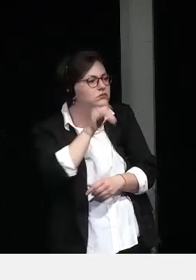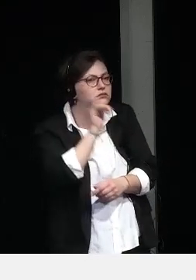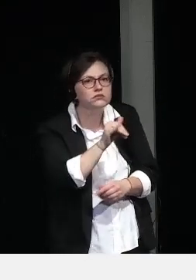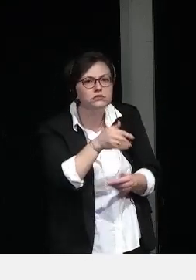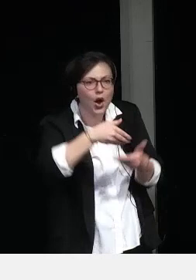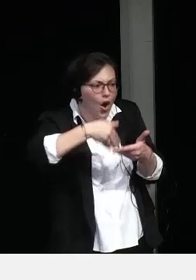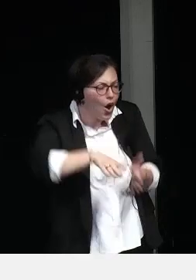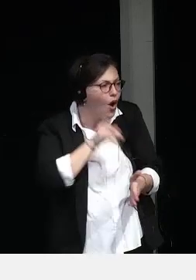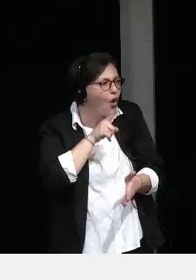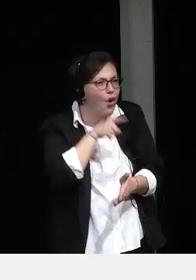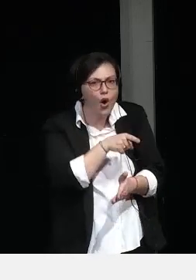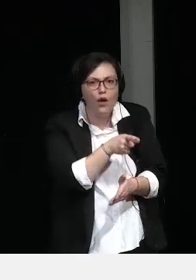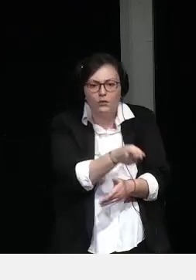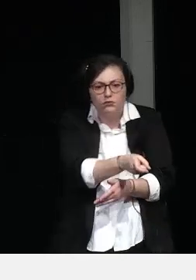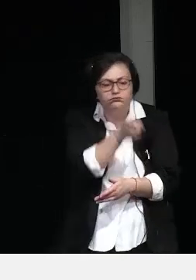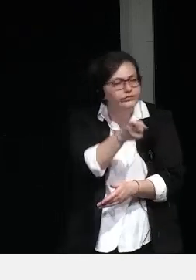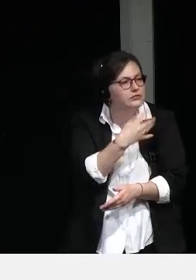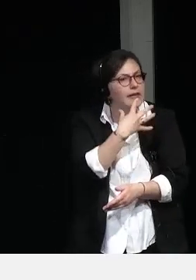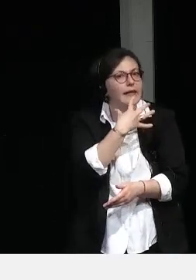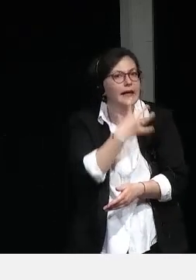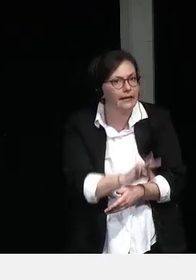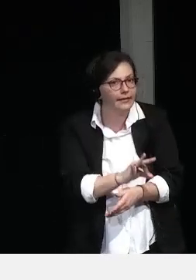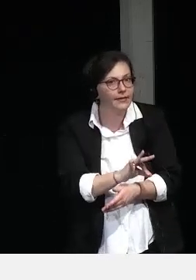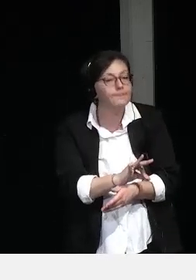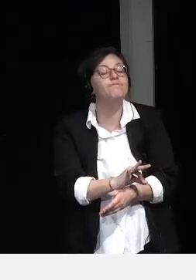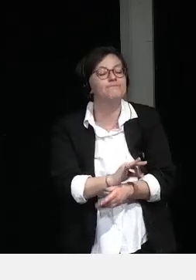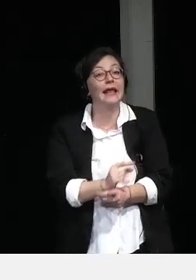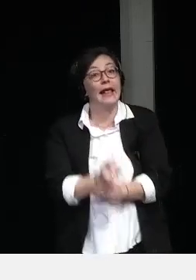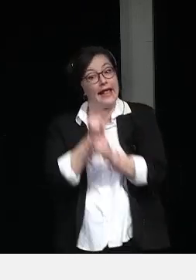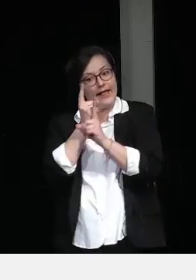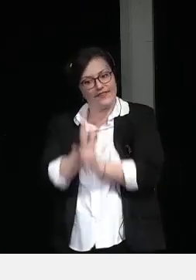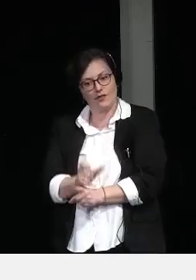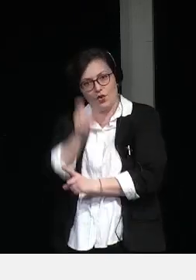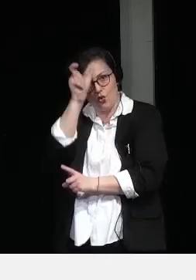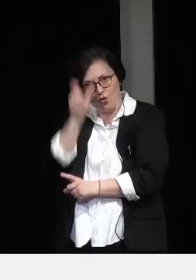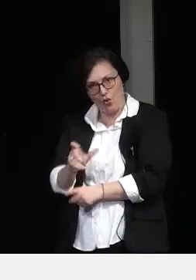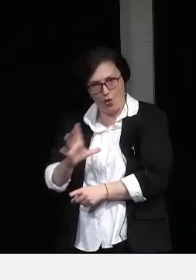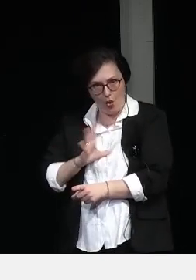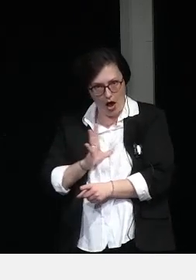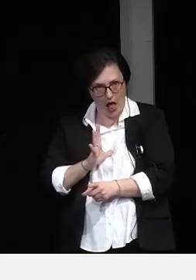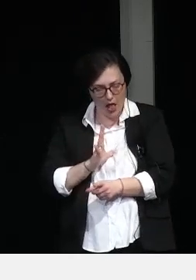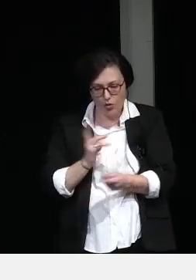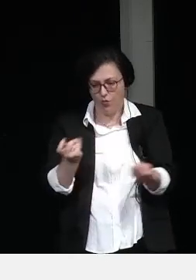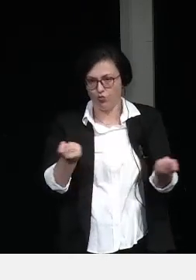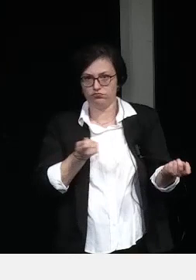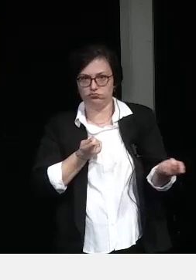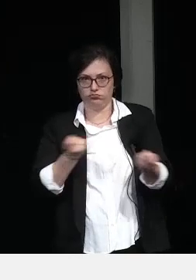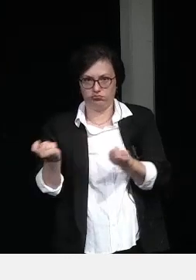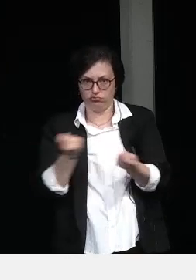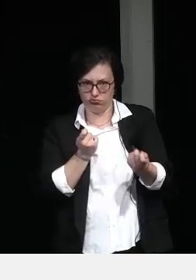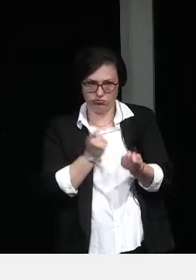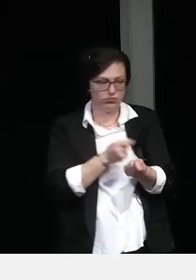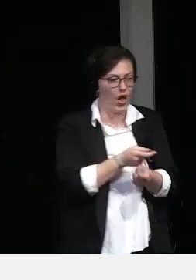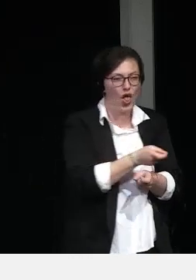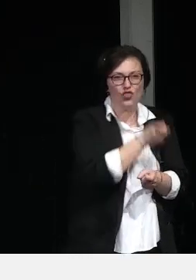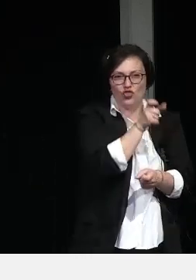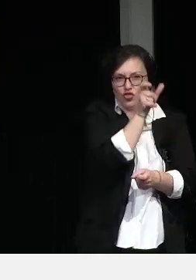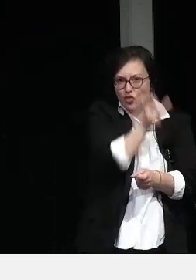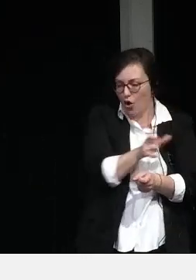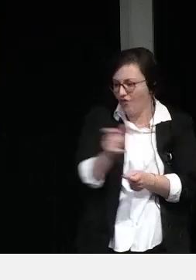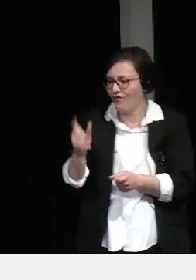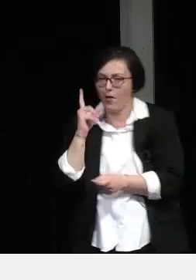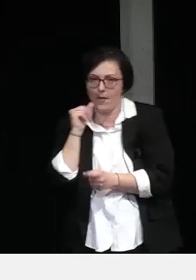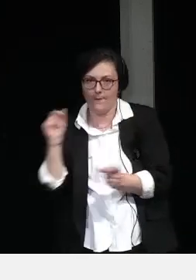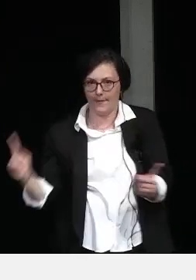because the first thing that they said to me is, when someone is telling something,